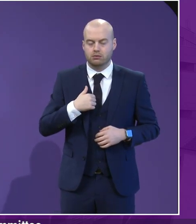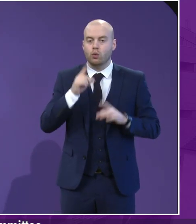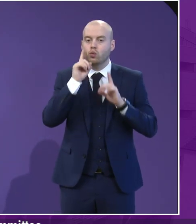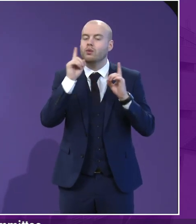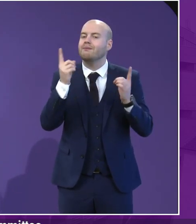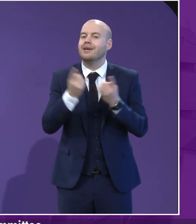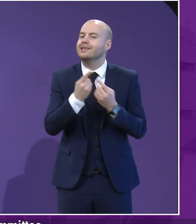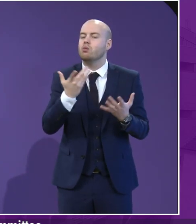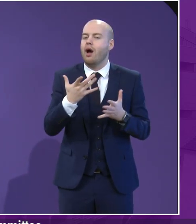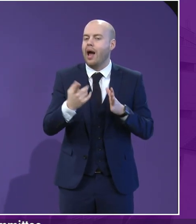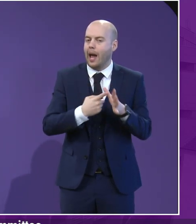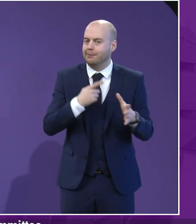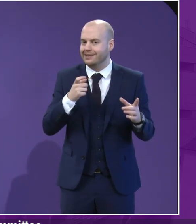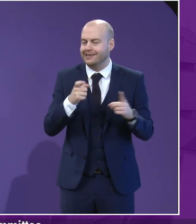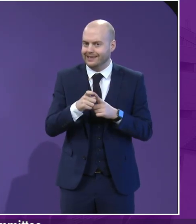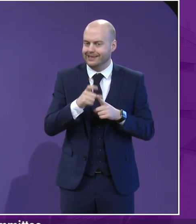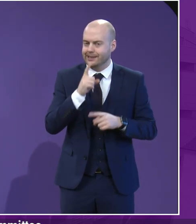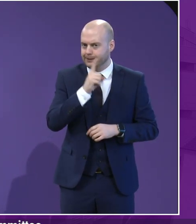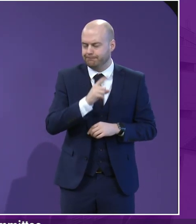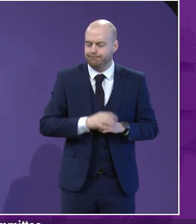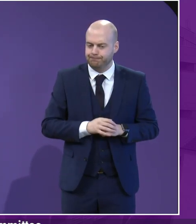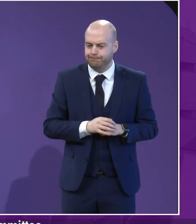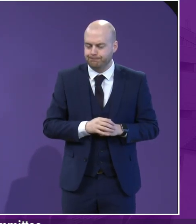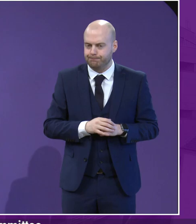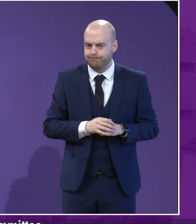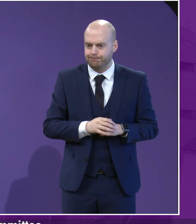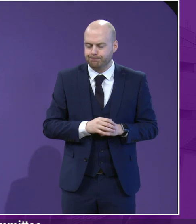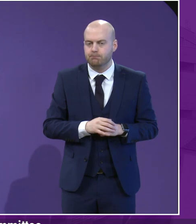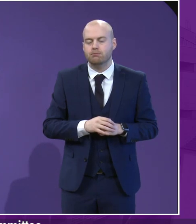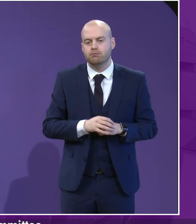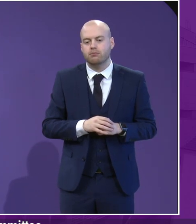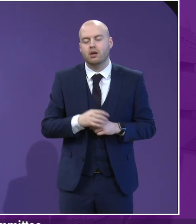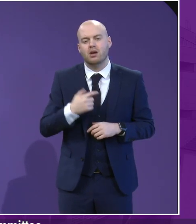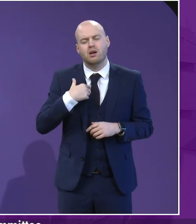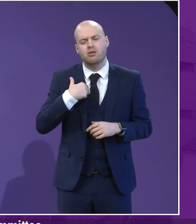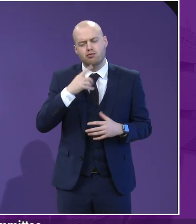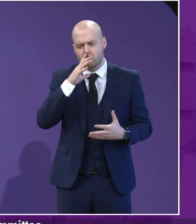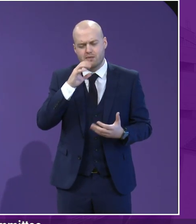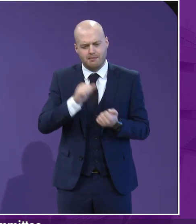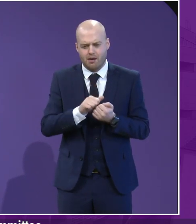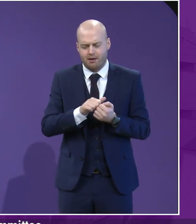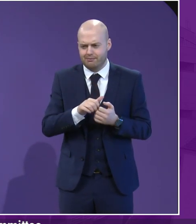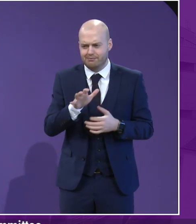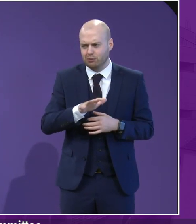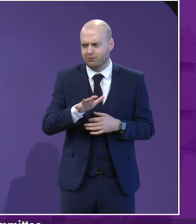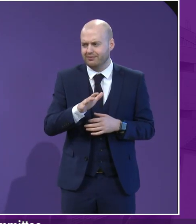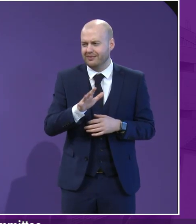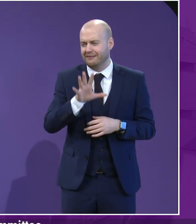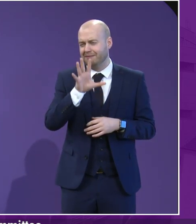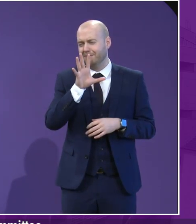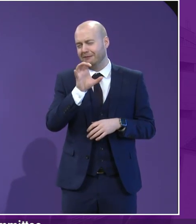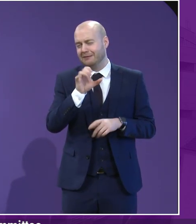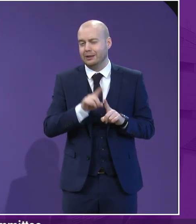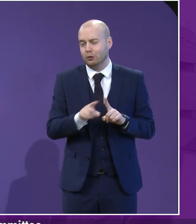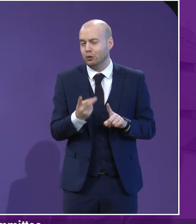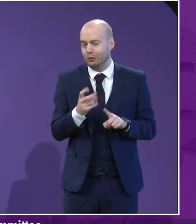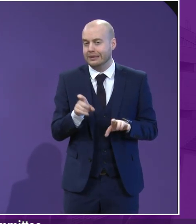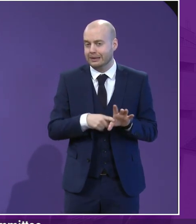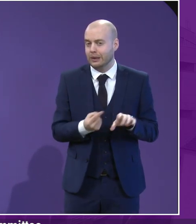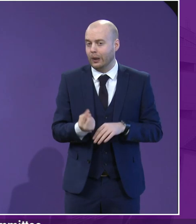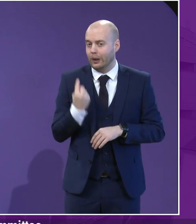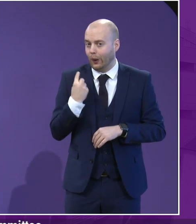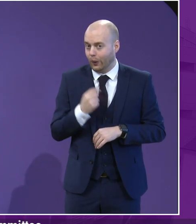of summer transition programmes like that. Thank you for that. My second and final question is about attrition. We've heard a